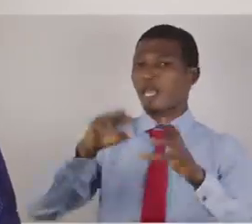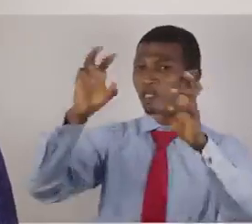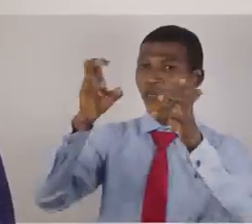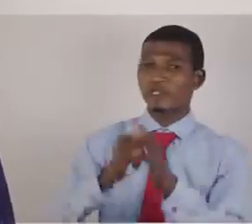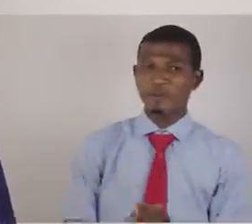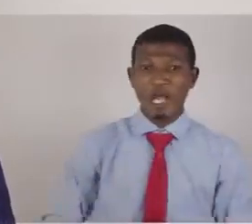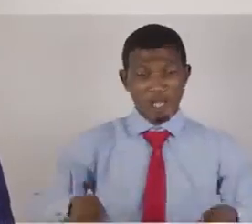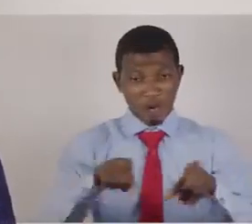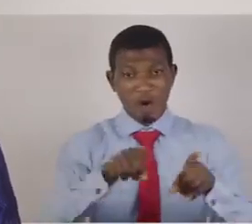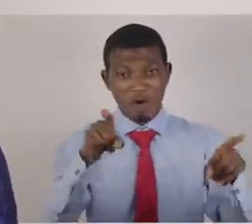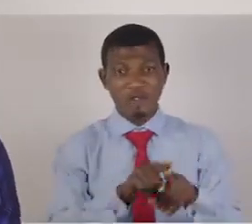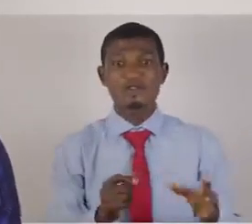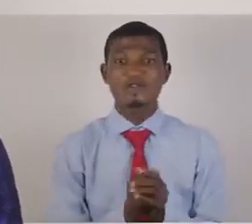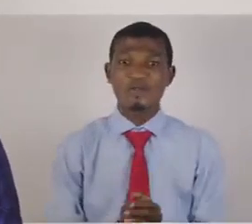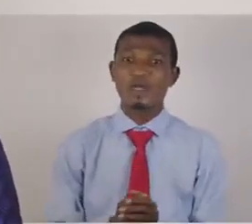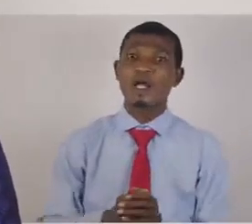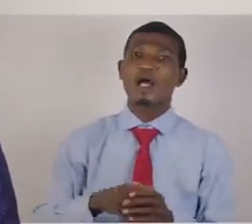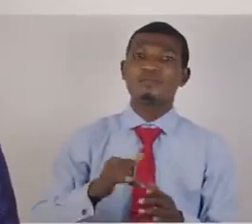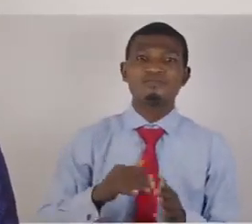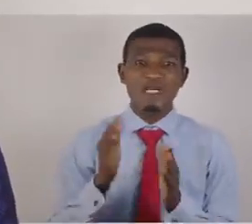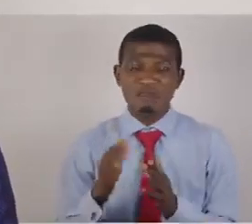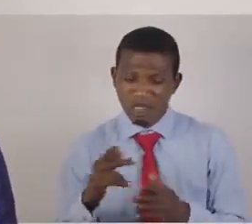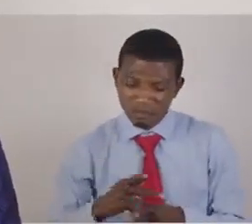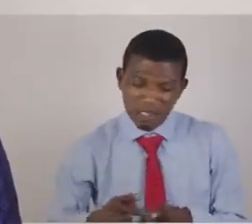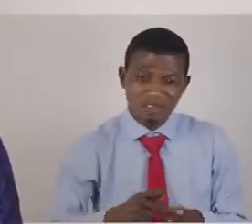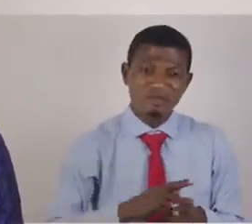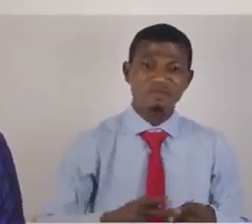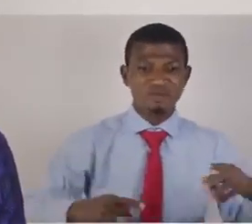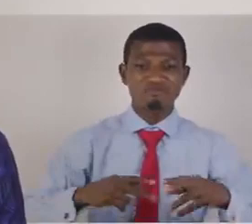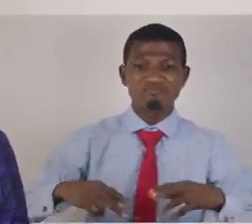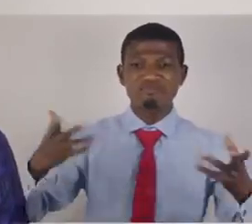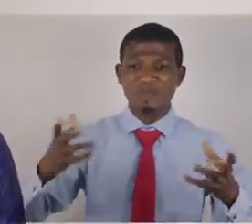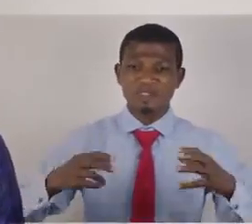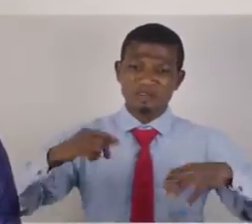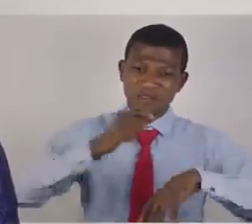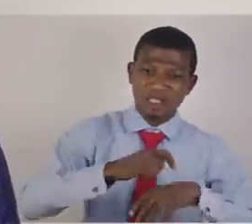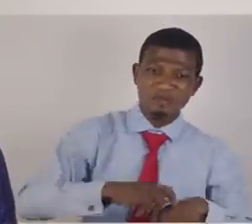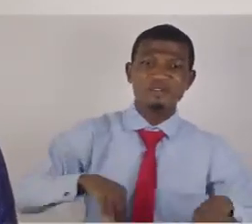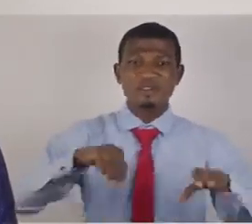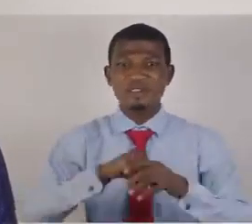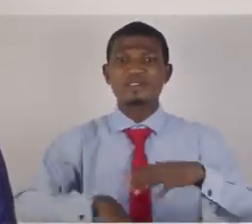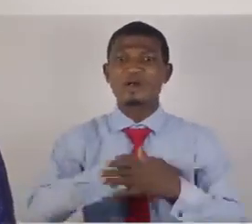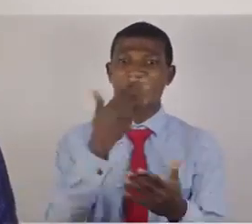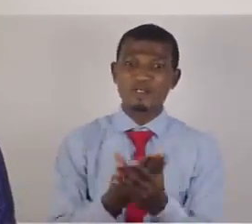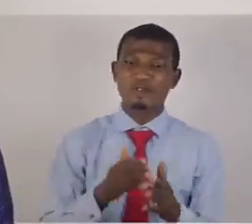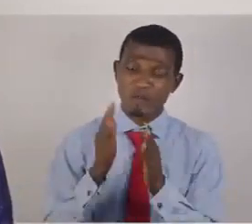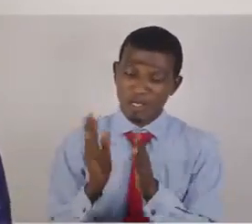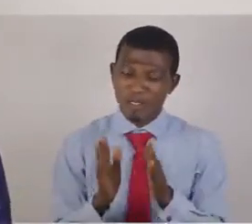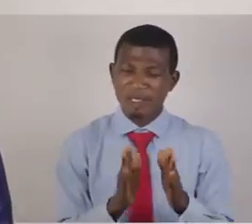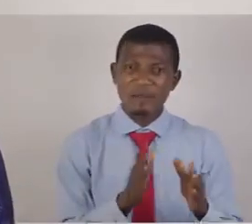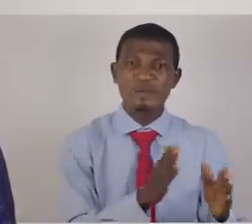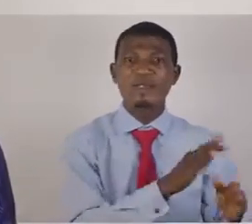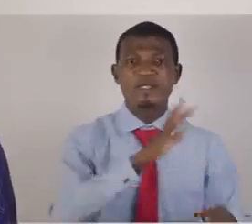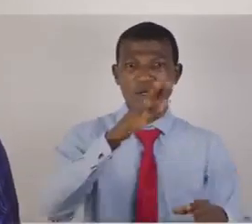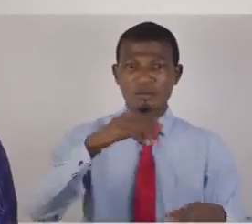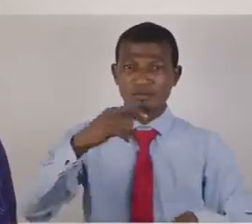in the last 5 years as regards this particular topic, and also an advisory session. All